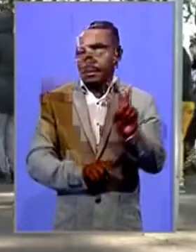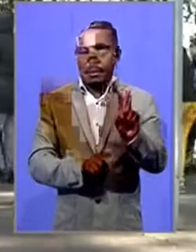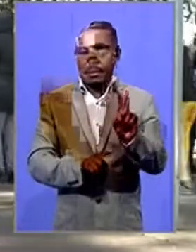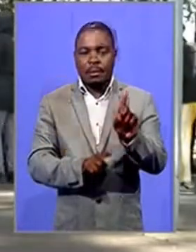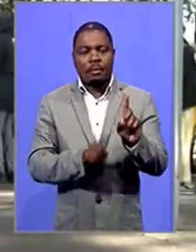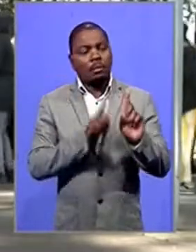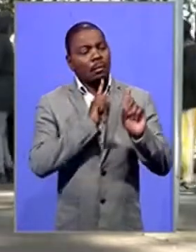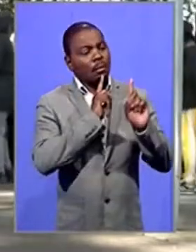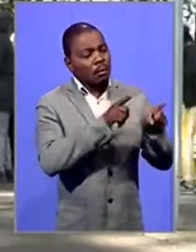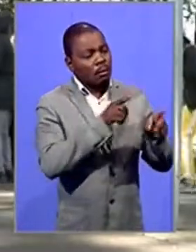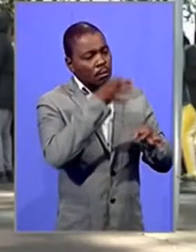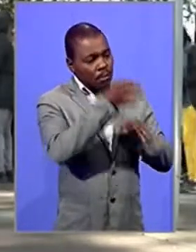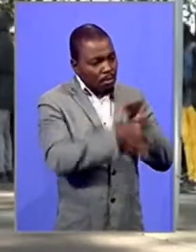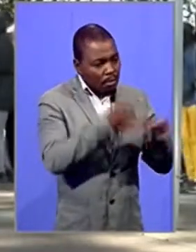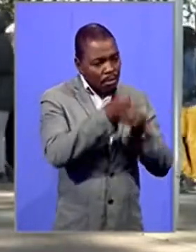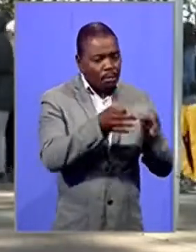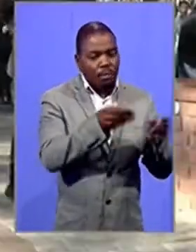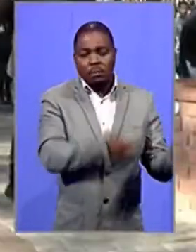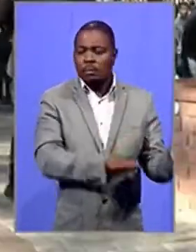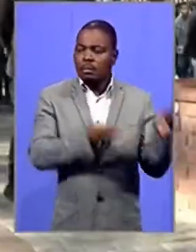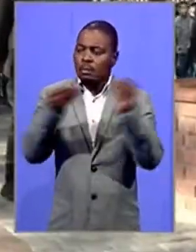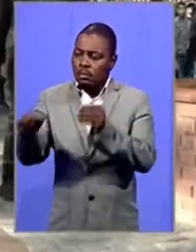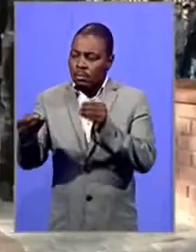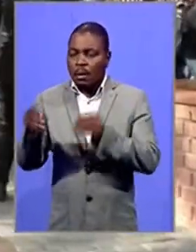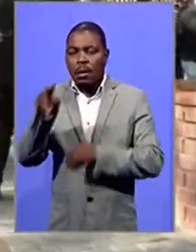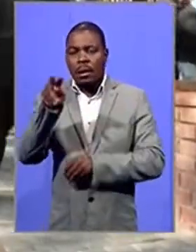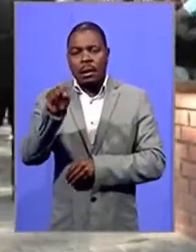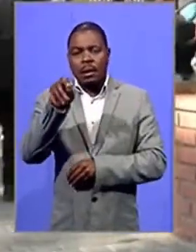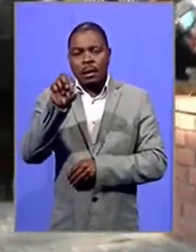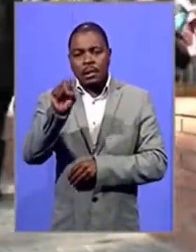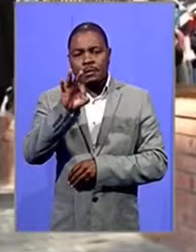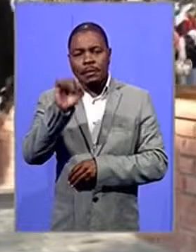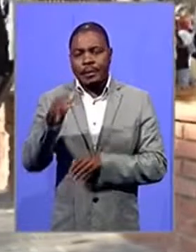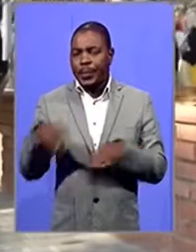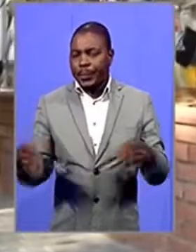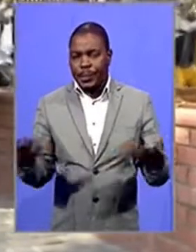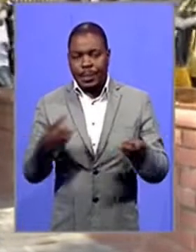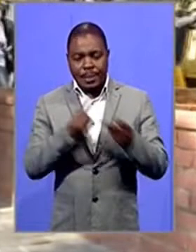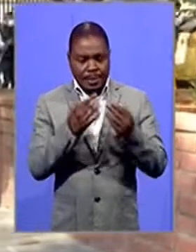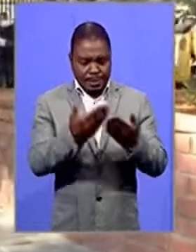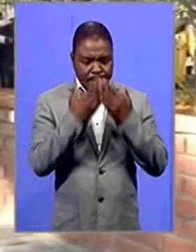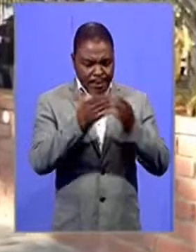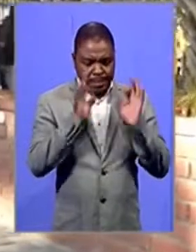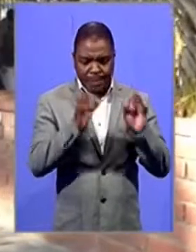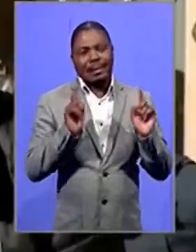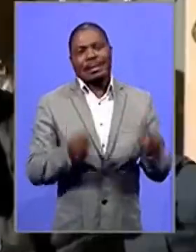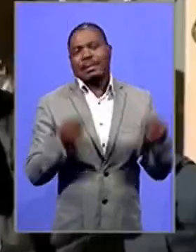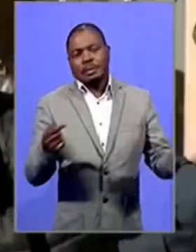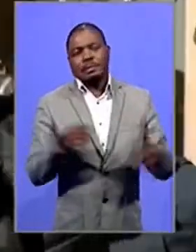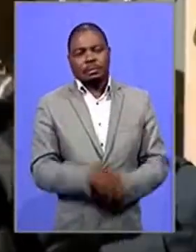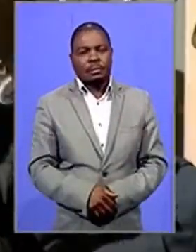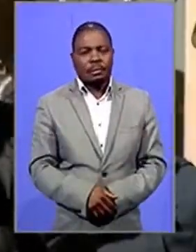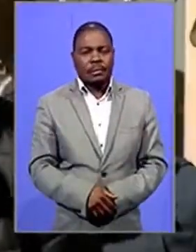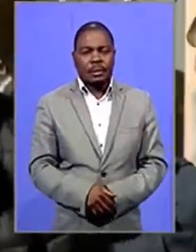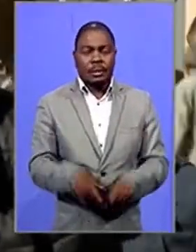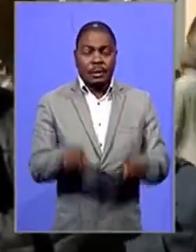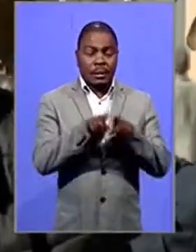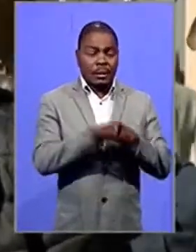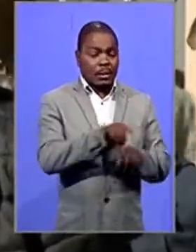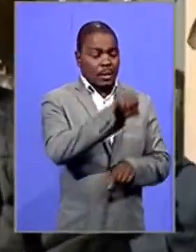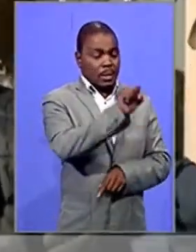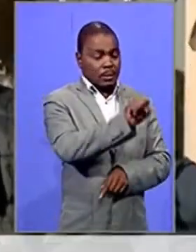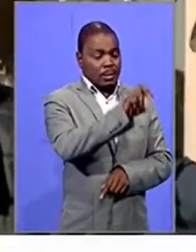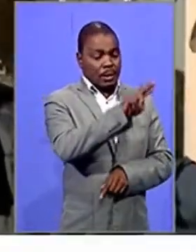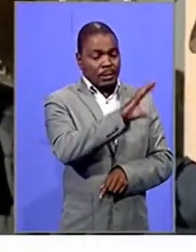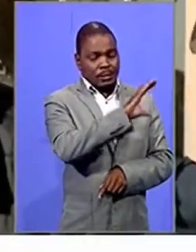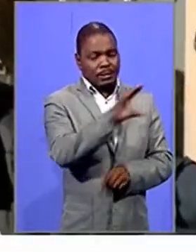ka dintlha tsa bona ho NSFAS. Ba re ba hloleha ho ithuta ka ho phethahala. Even the SABC try and address